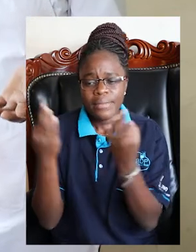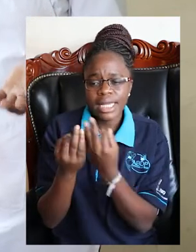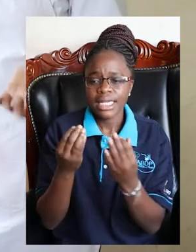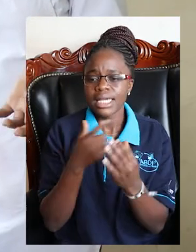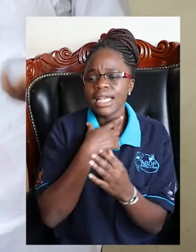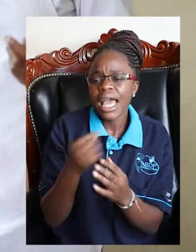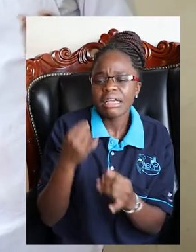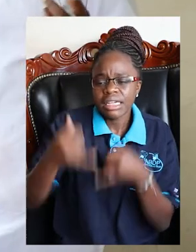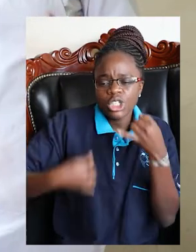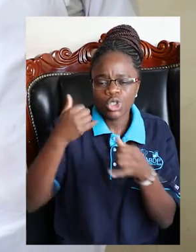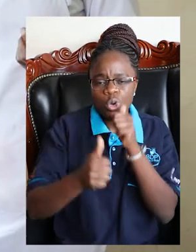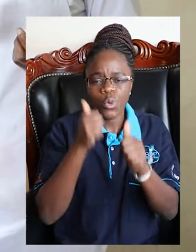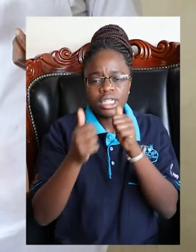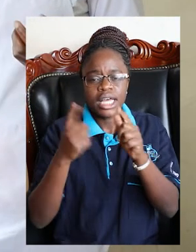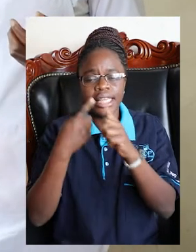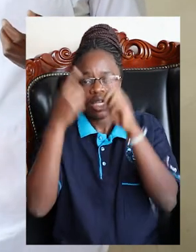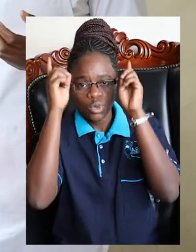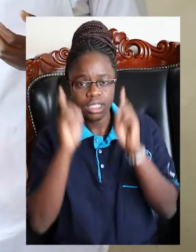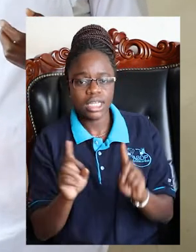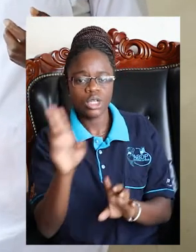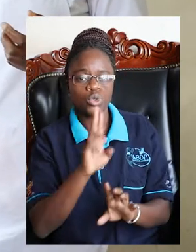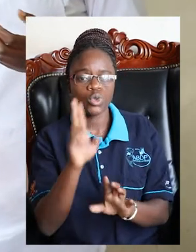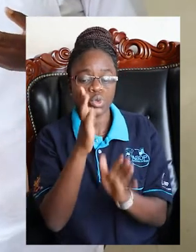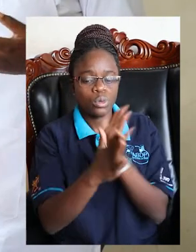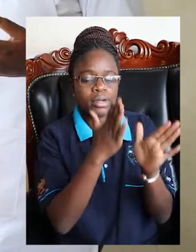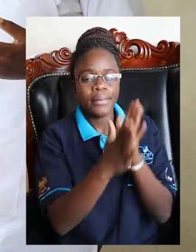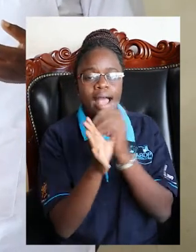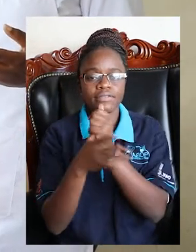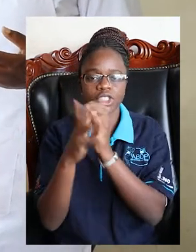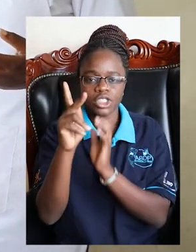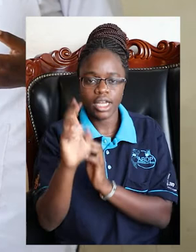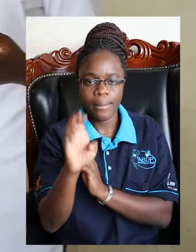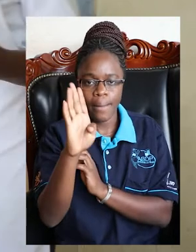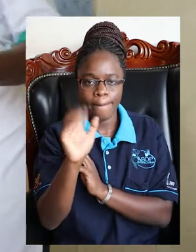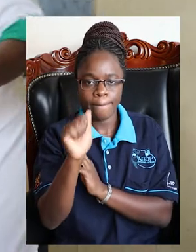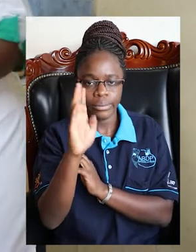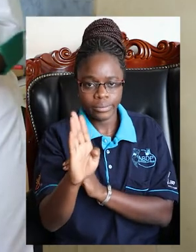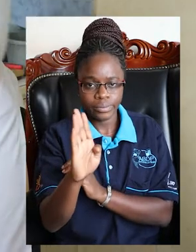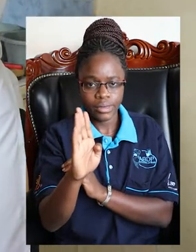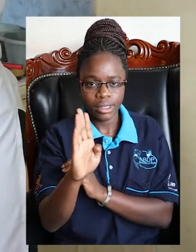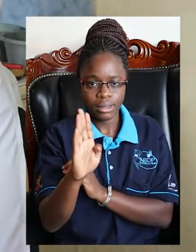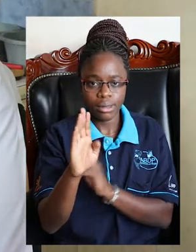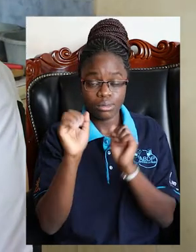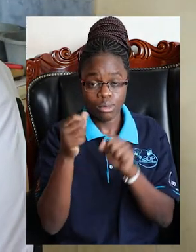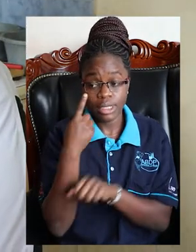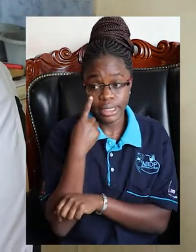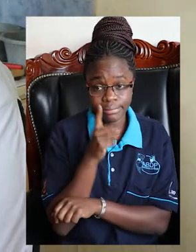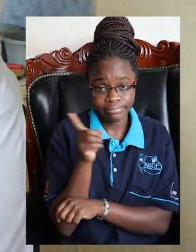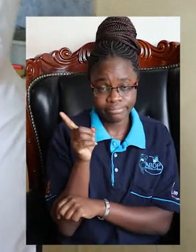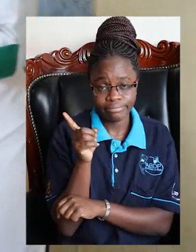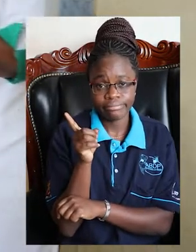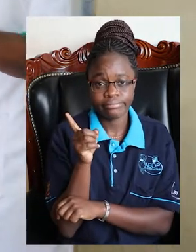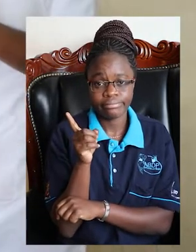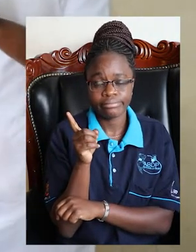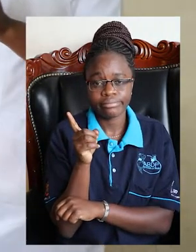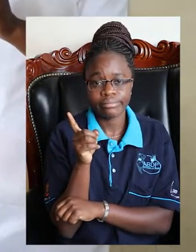your family likes, and then you'll use that spice to prepare the fish kebab. So these are some of the spices we